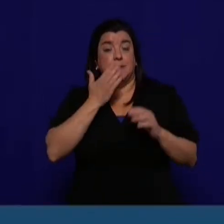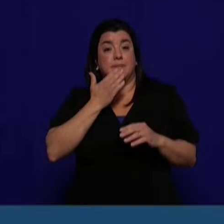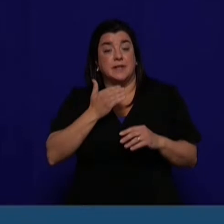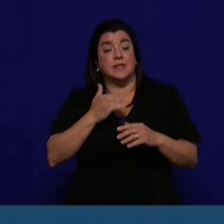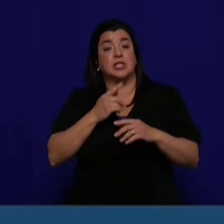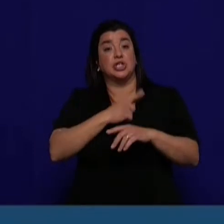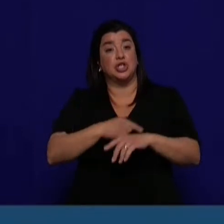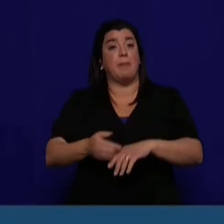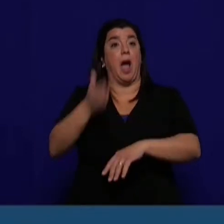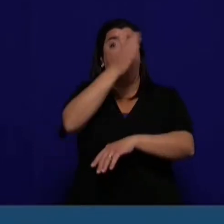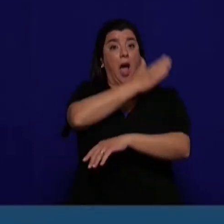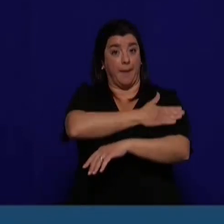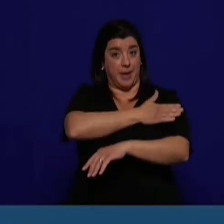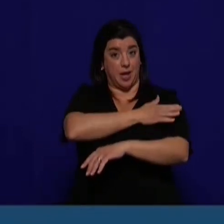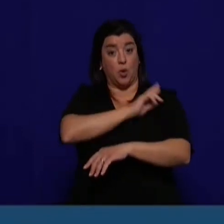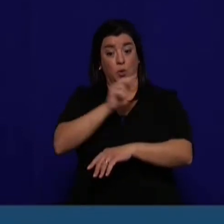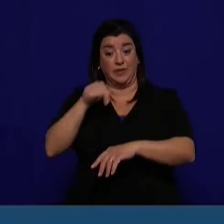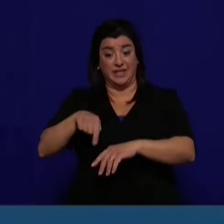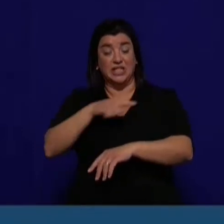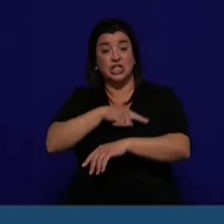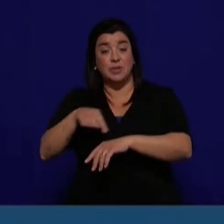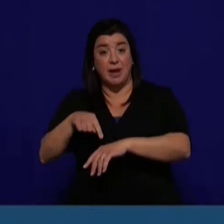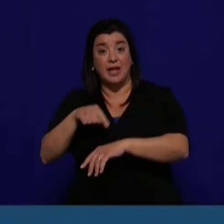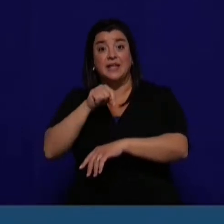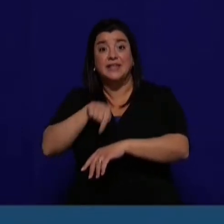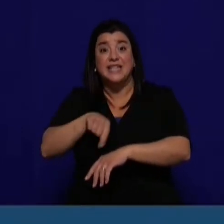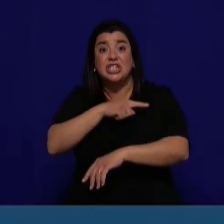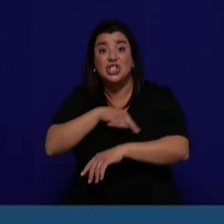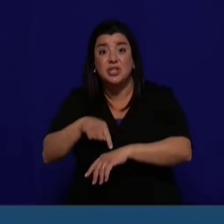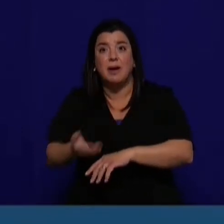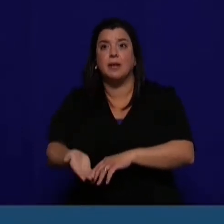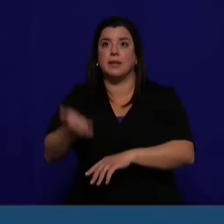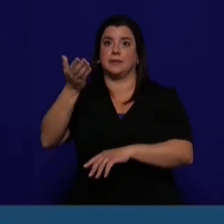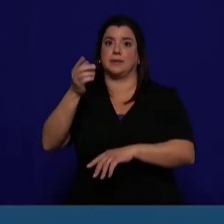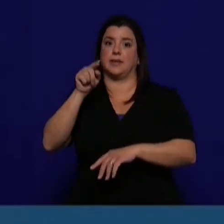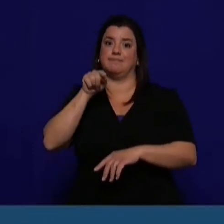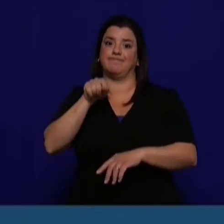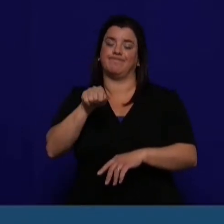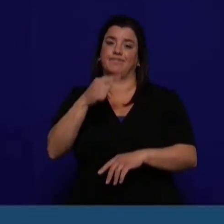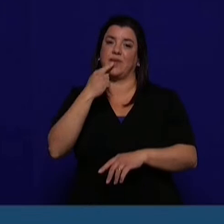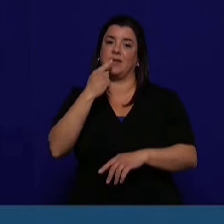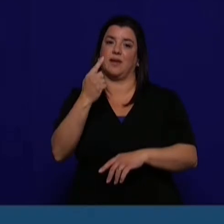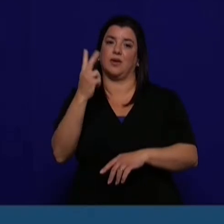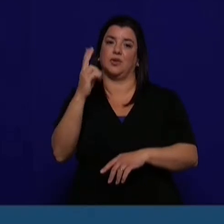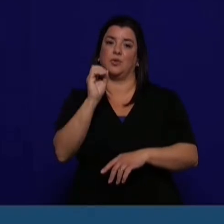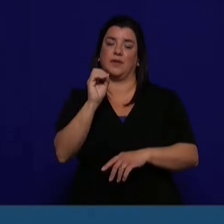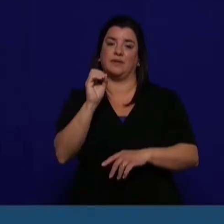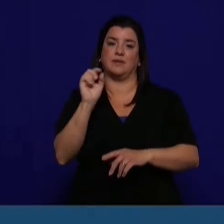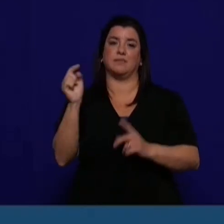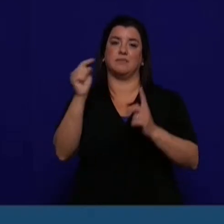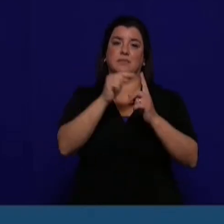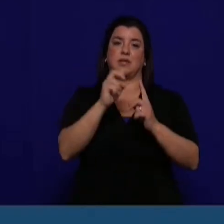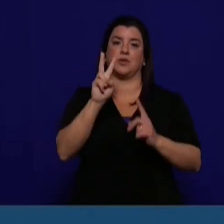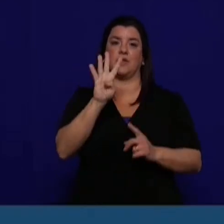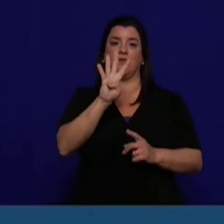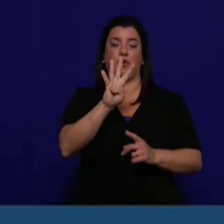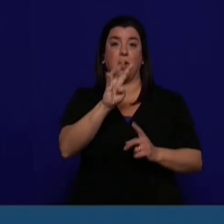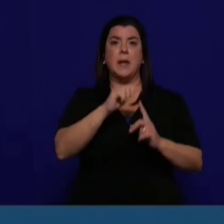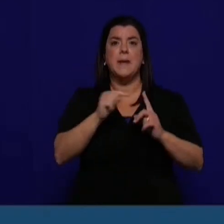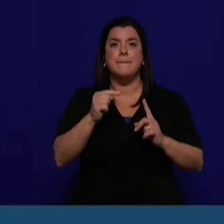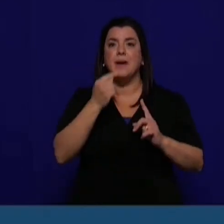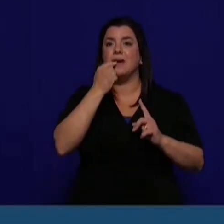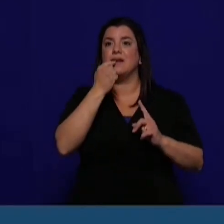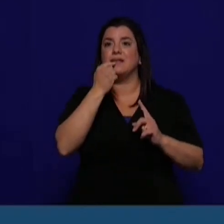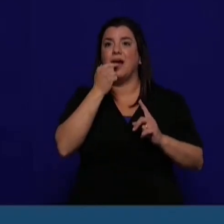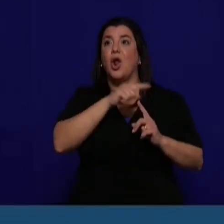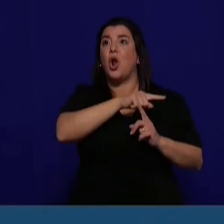qabel għal din il-ġimgħa iż-żieda kienet f'din l-età imma fl-etajiet l-oħra kollha kellna nuqqas ta'